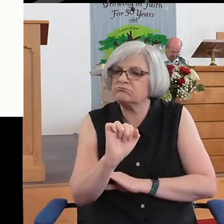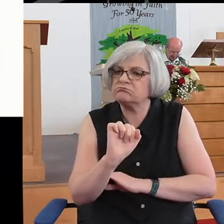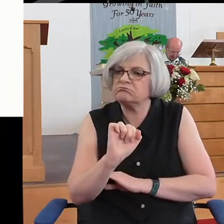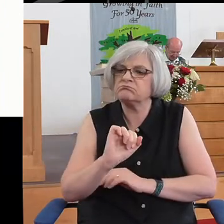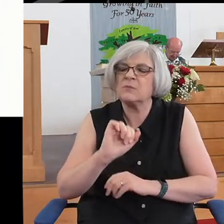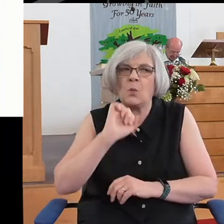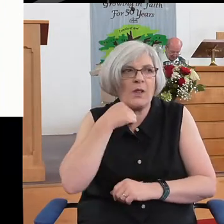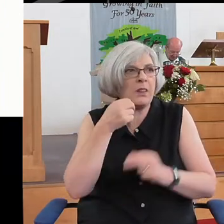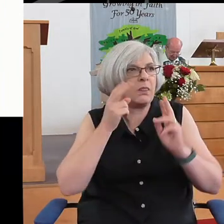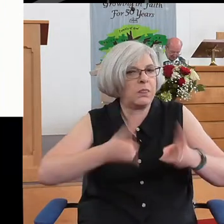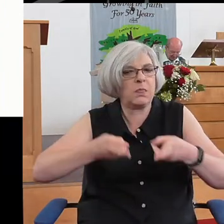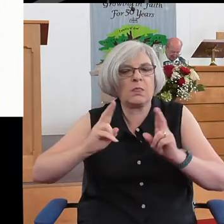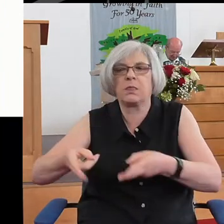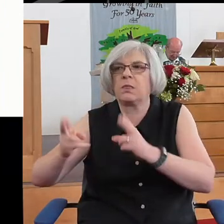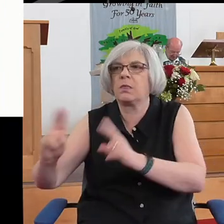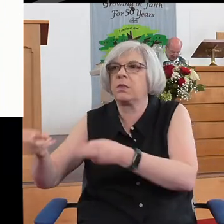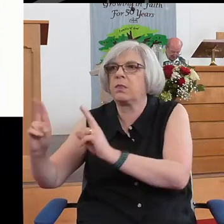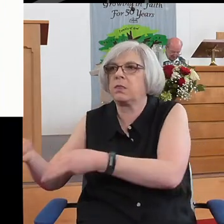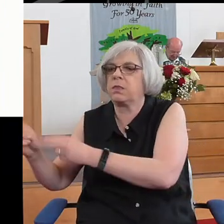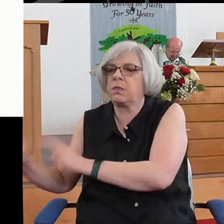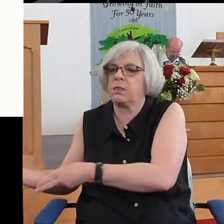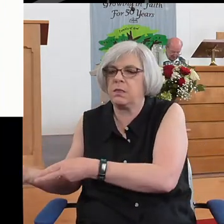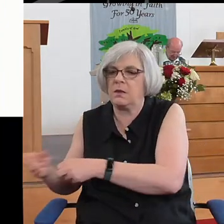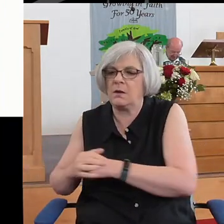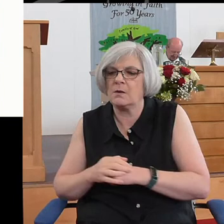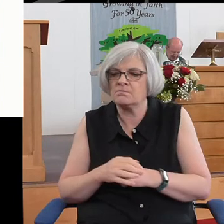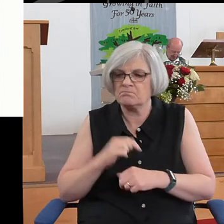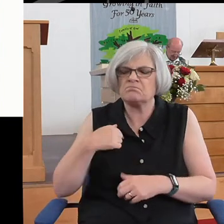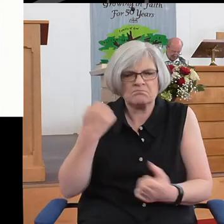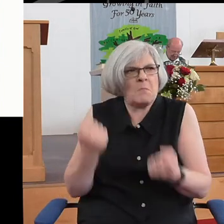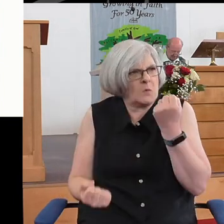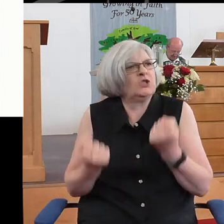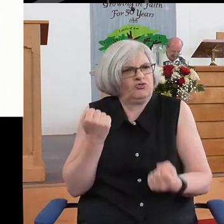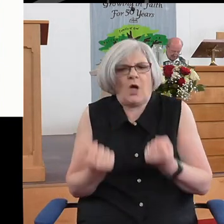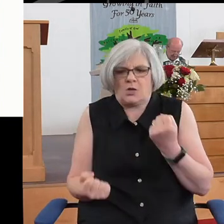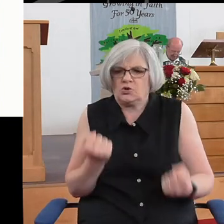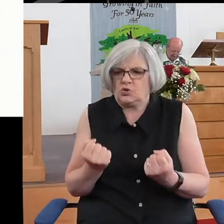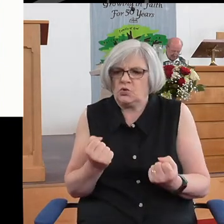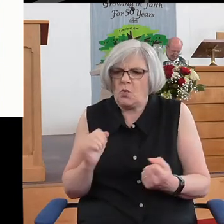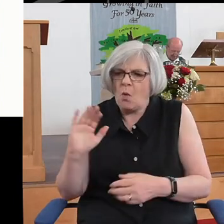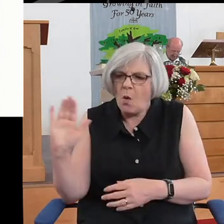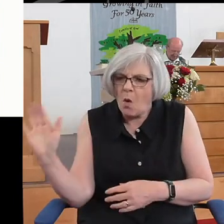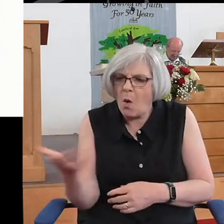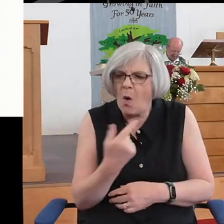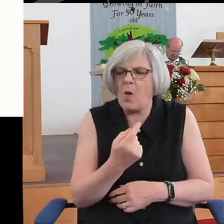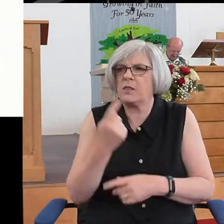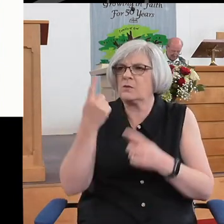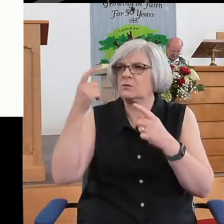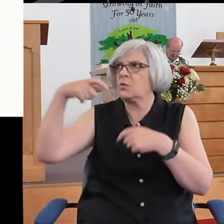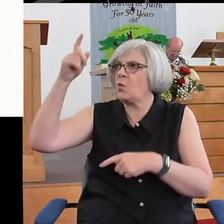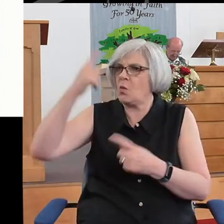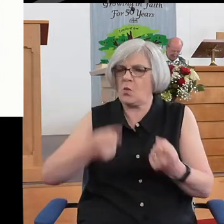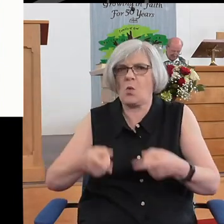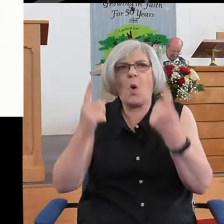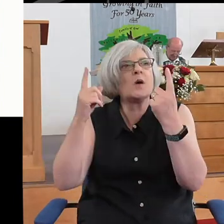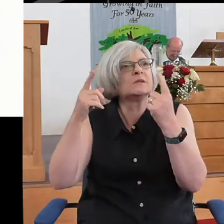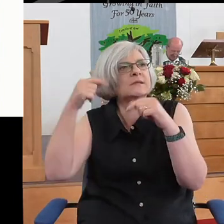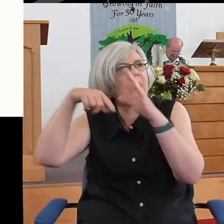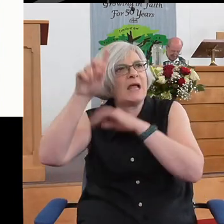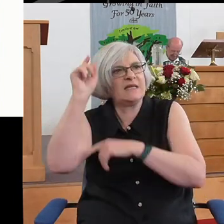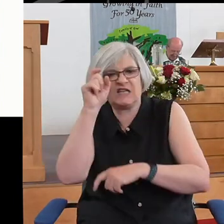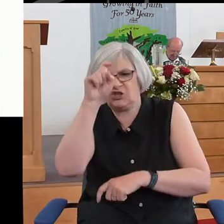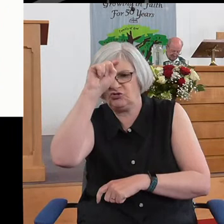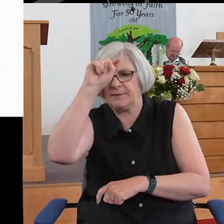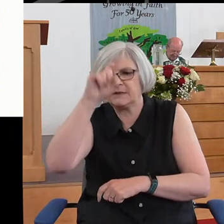and animals, and I will bring judgment on all the gods of Egypt. I am the